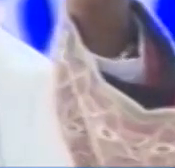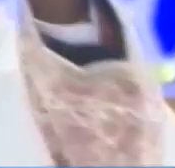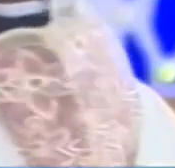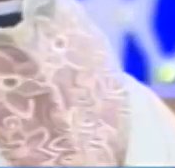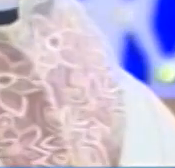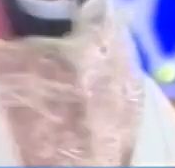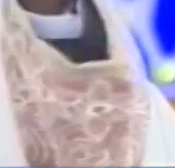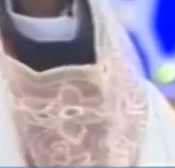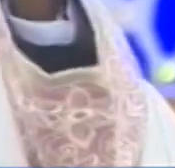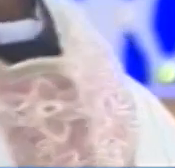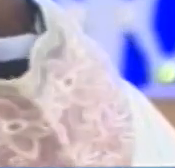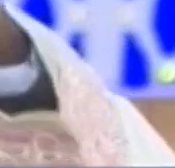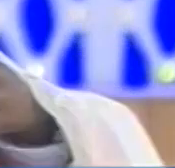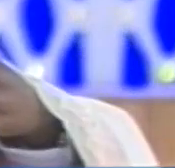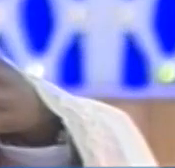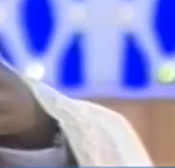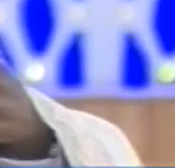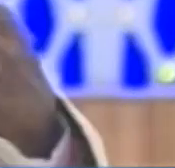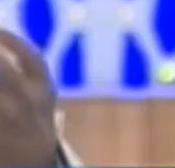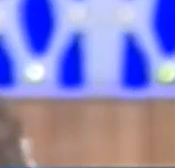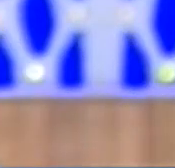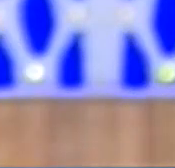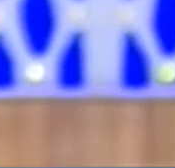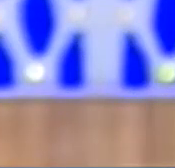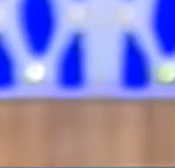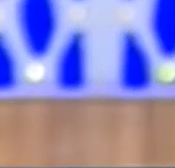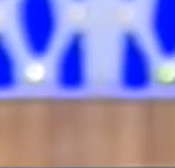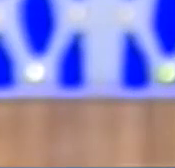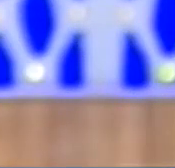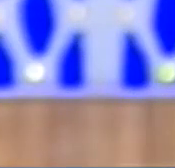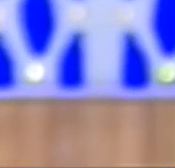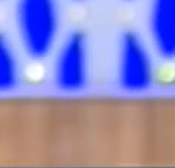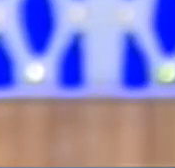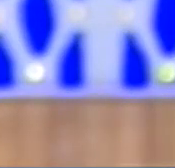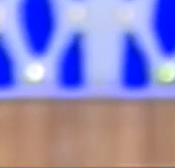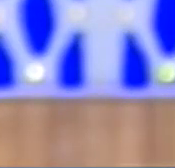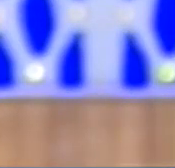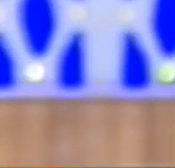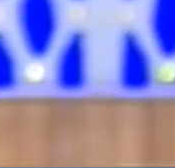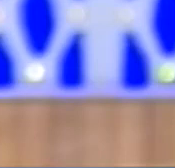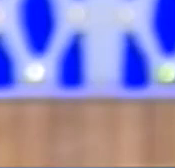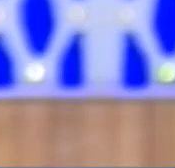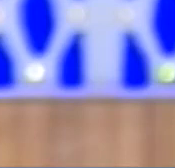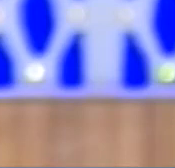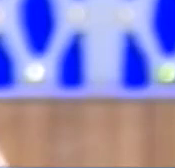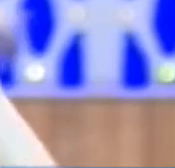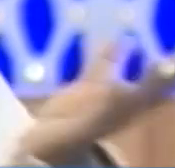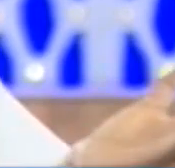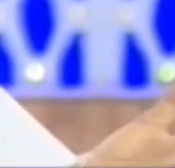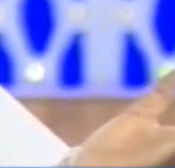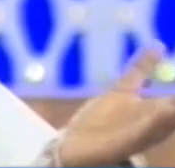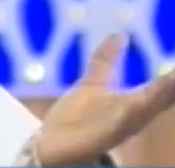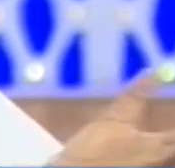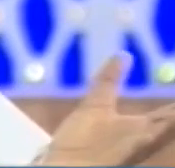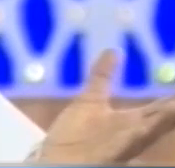Peter, Christ has died, Christ has risen, Christ will come again. God bless you. God bless our country. God